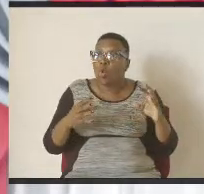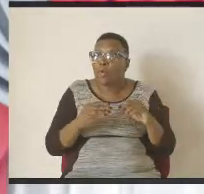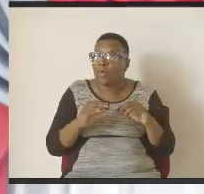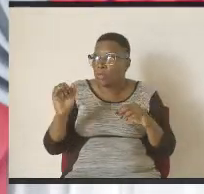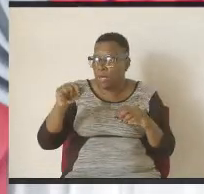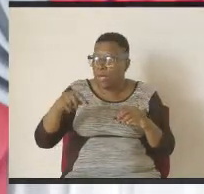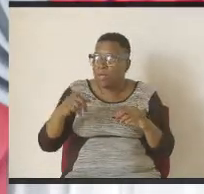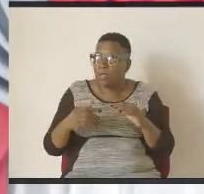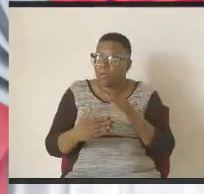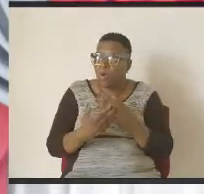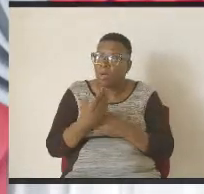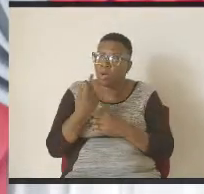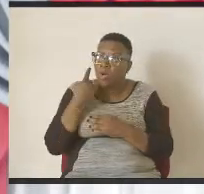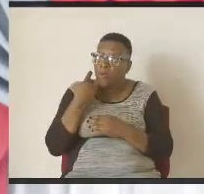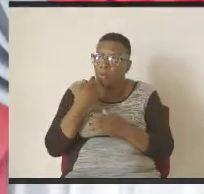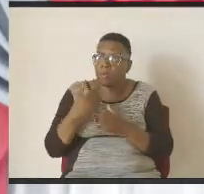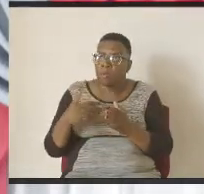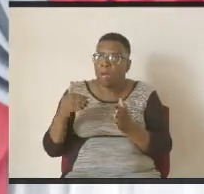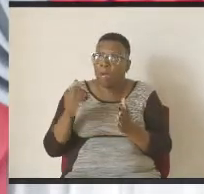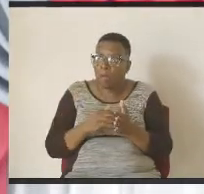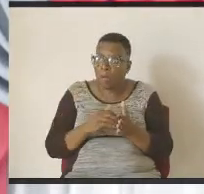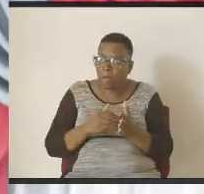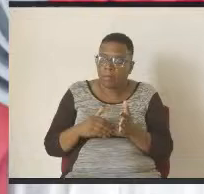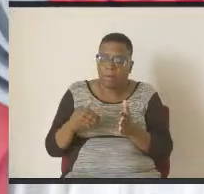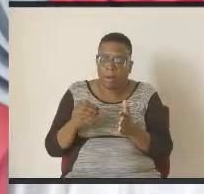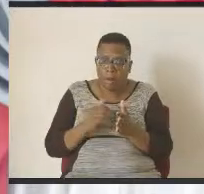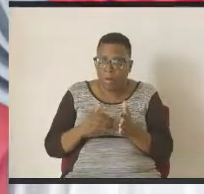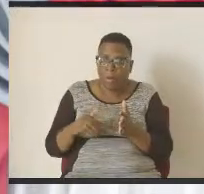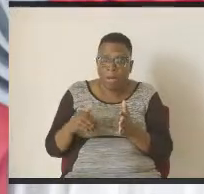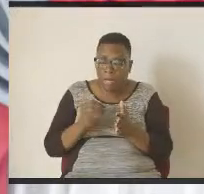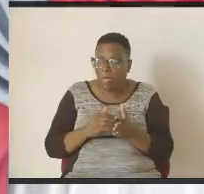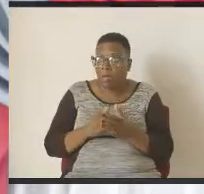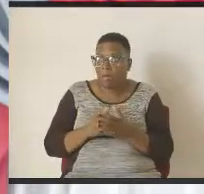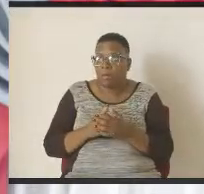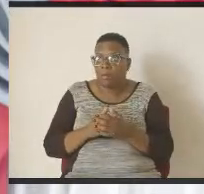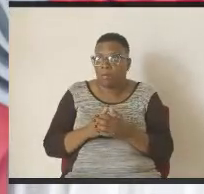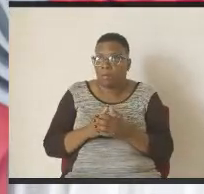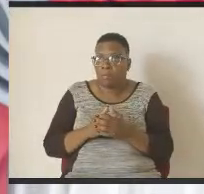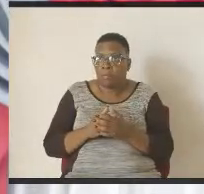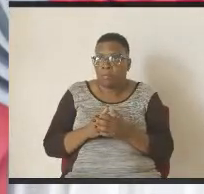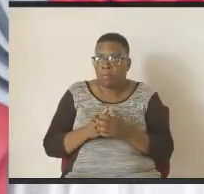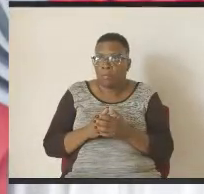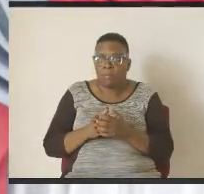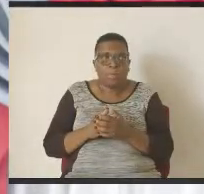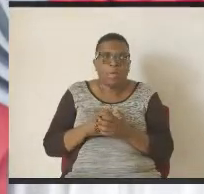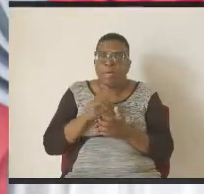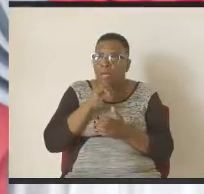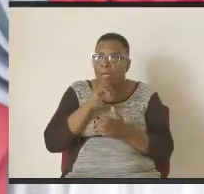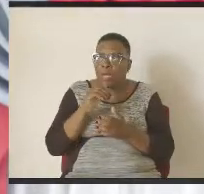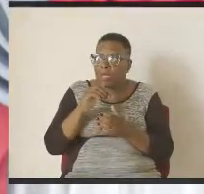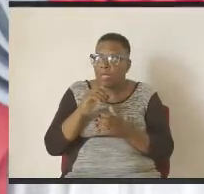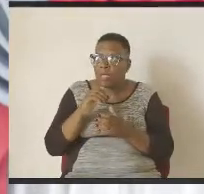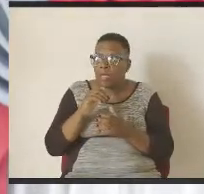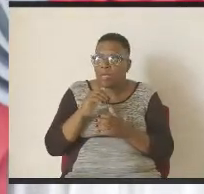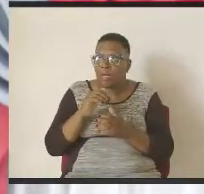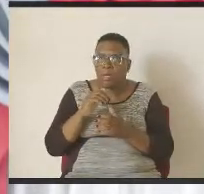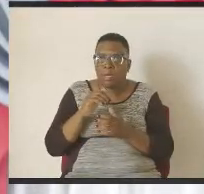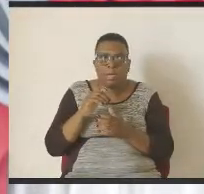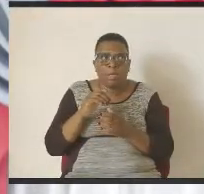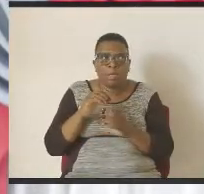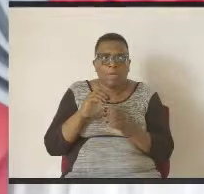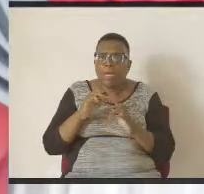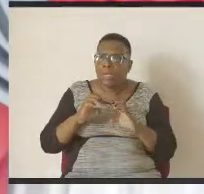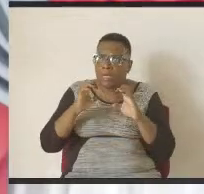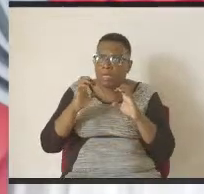morning, over and over, especially outside of the Passover. I'm not going to say